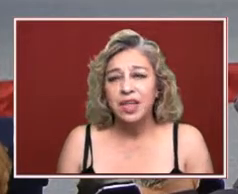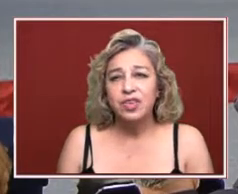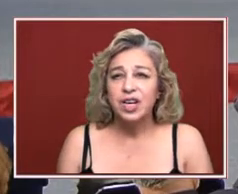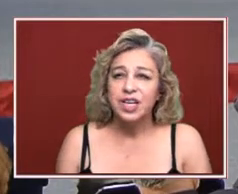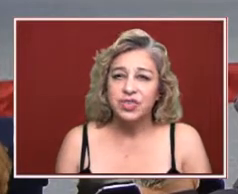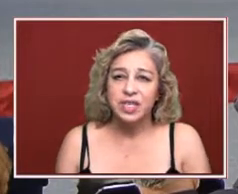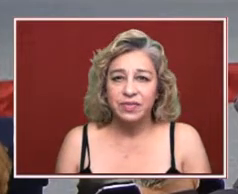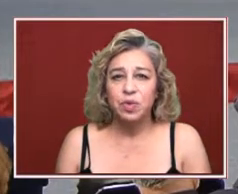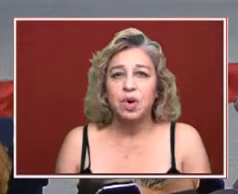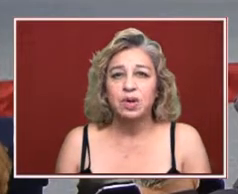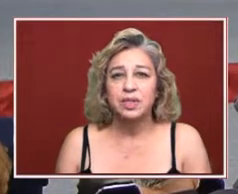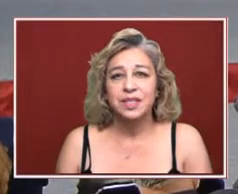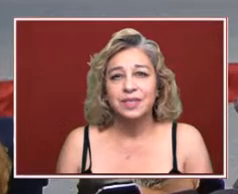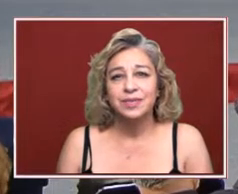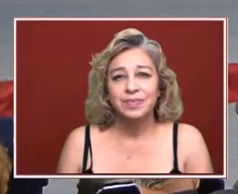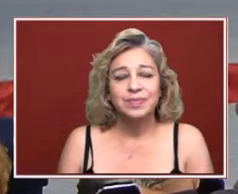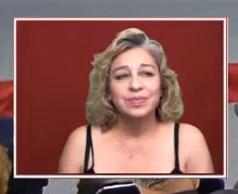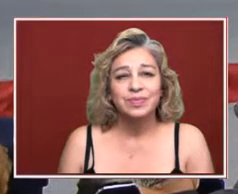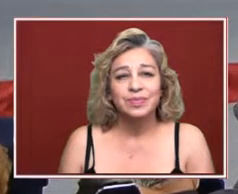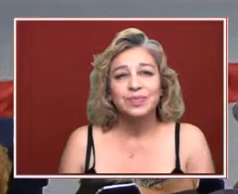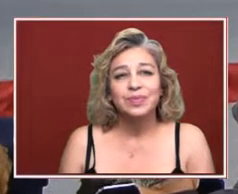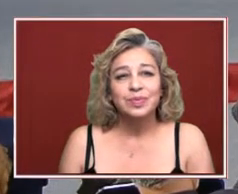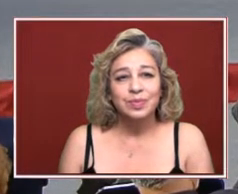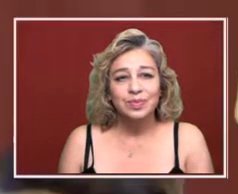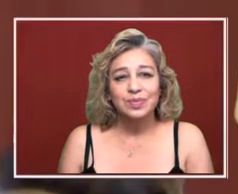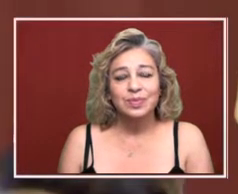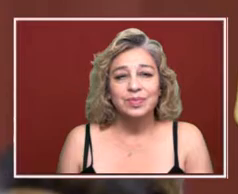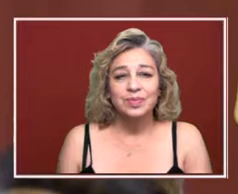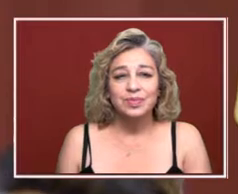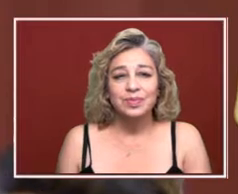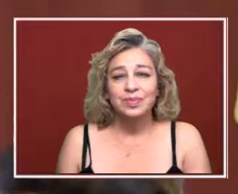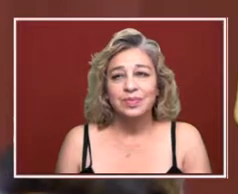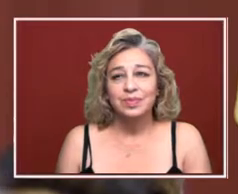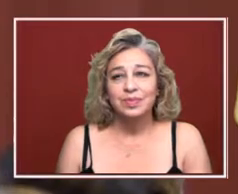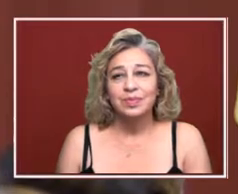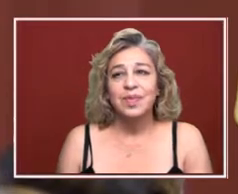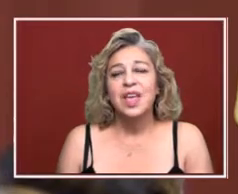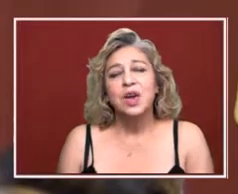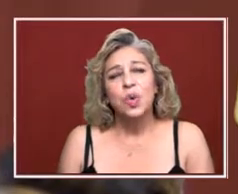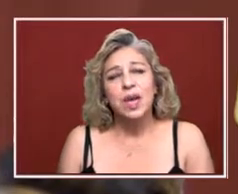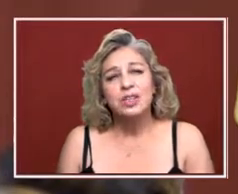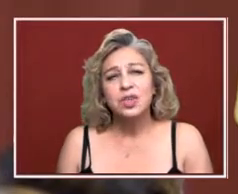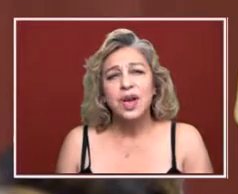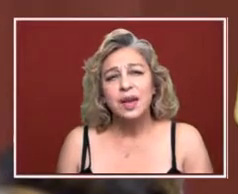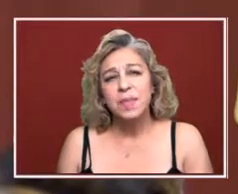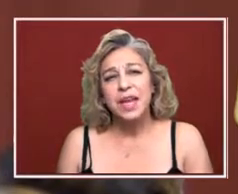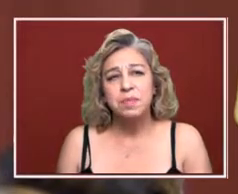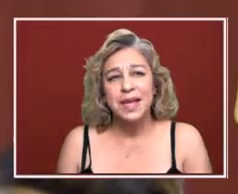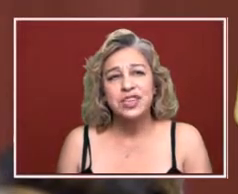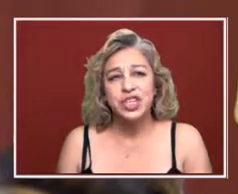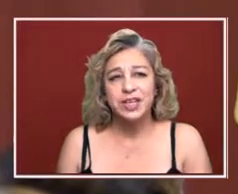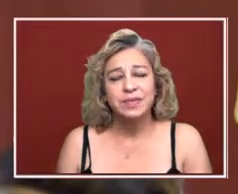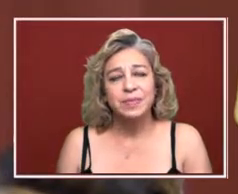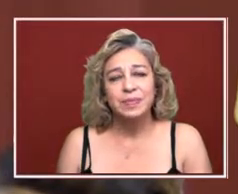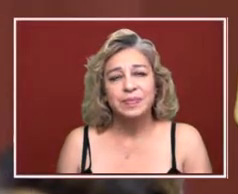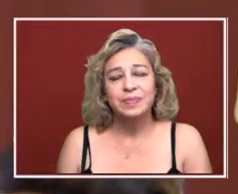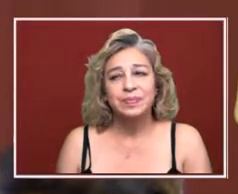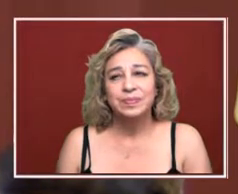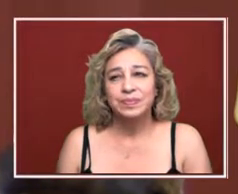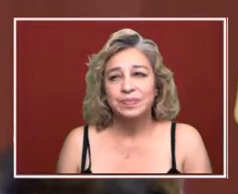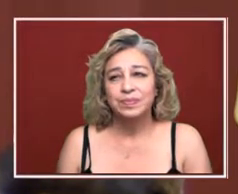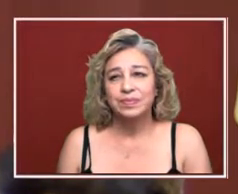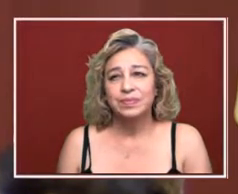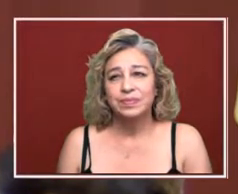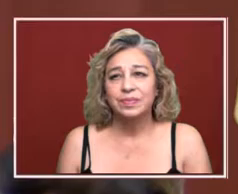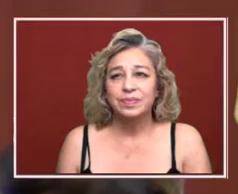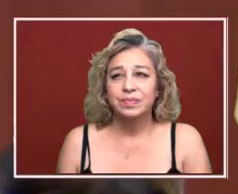with other countries of the world. También hicimos mención. We also had made mention. De la